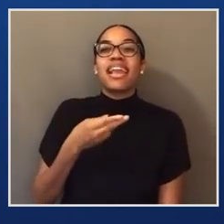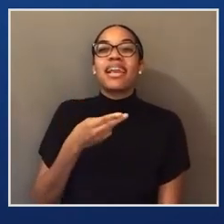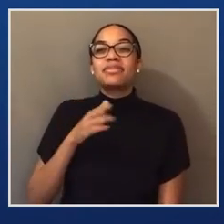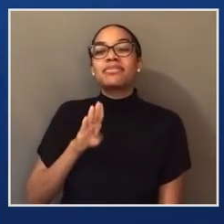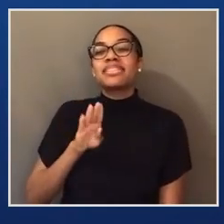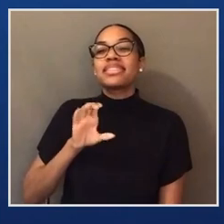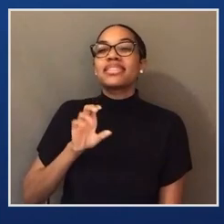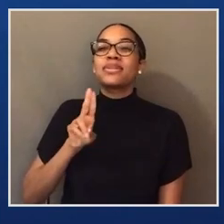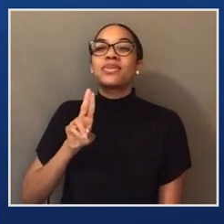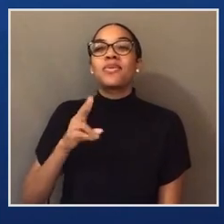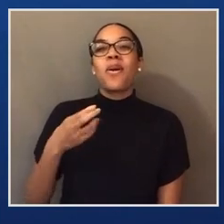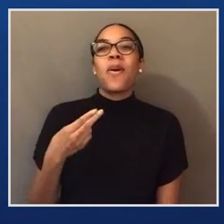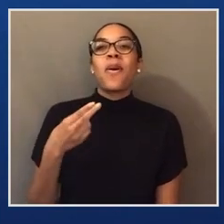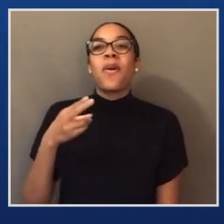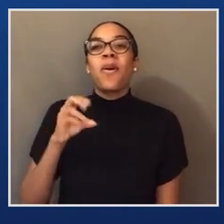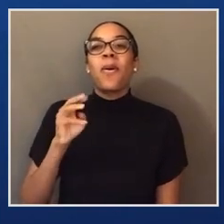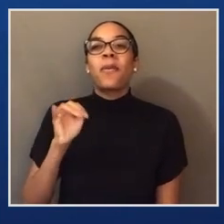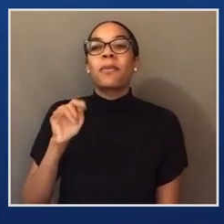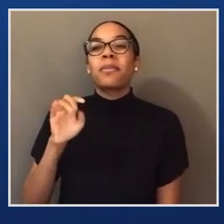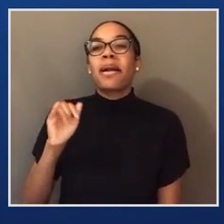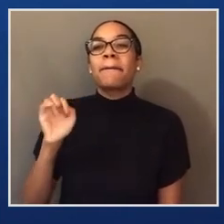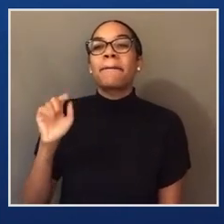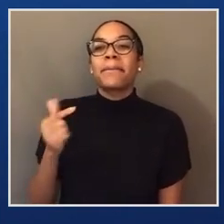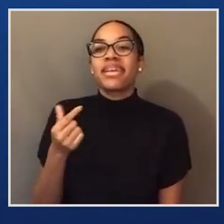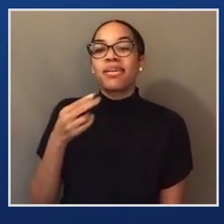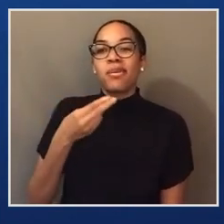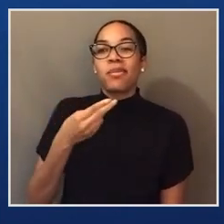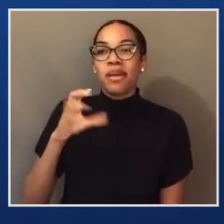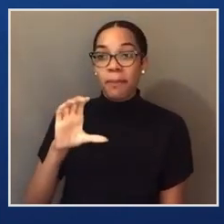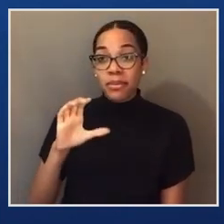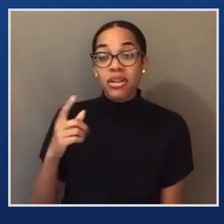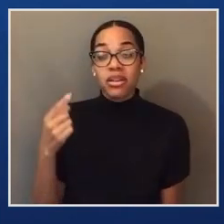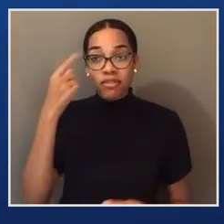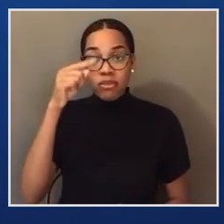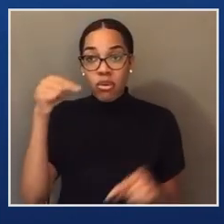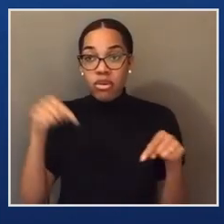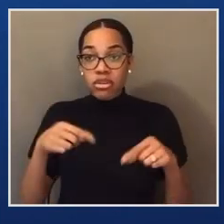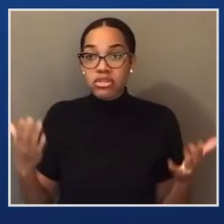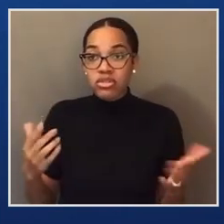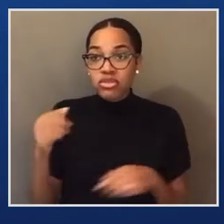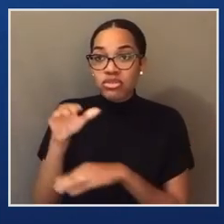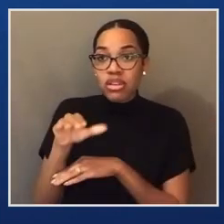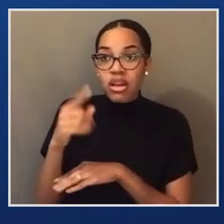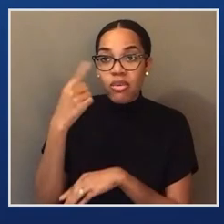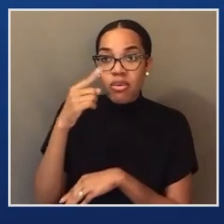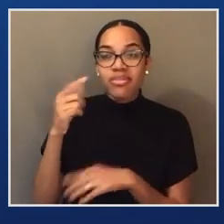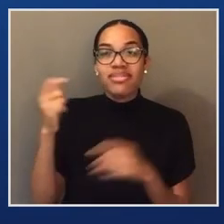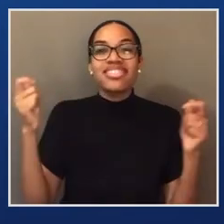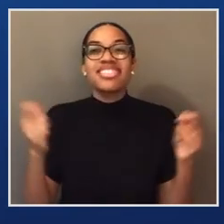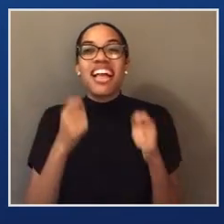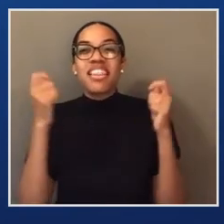here tonight? To celebrate and take action. Text HOMECOMING to